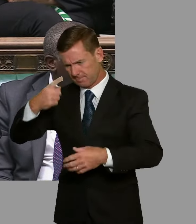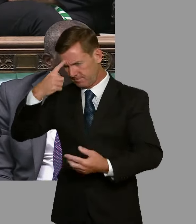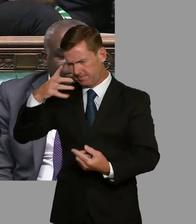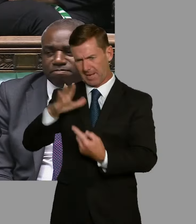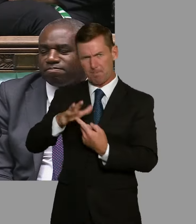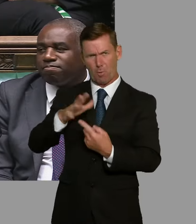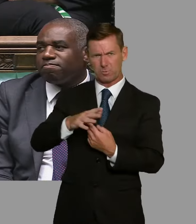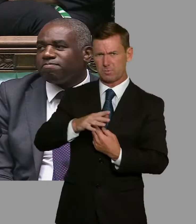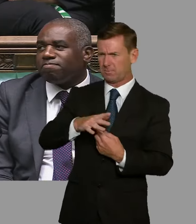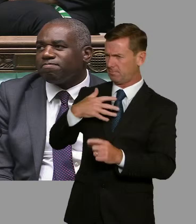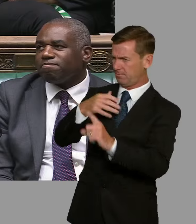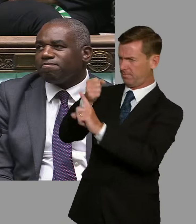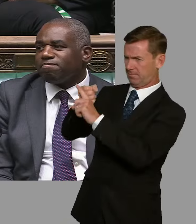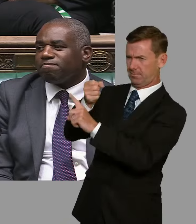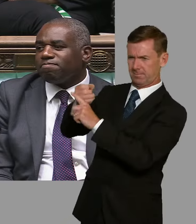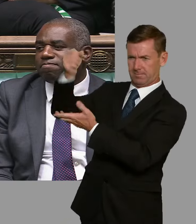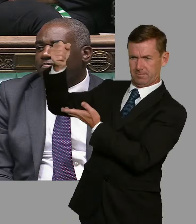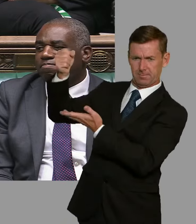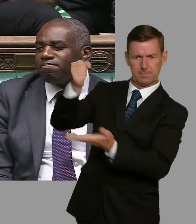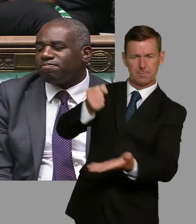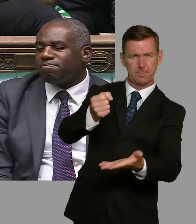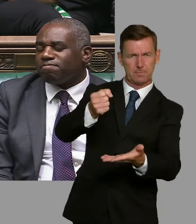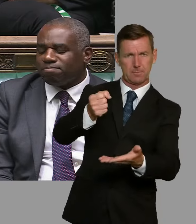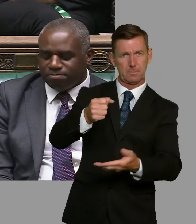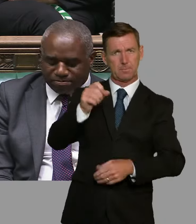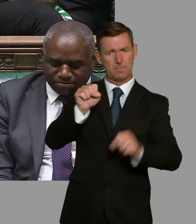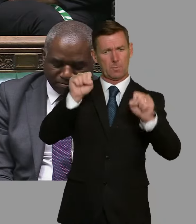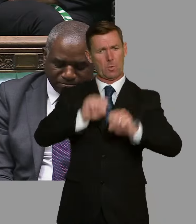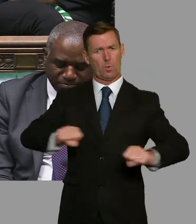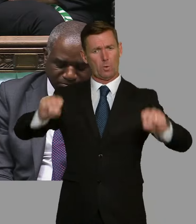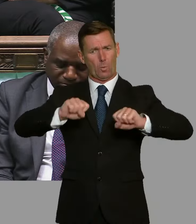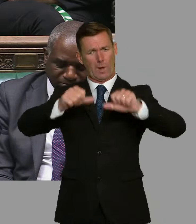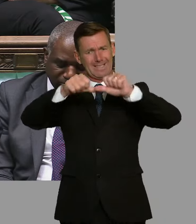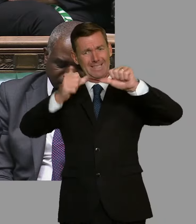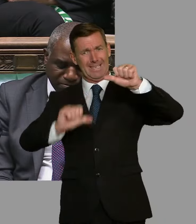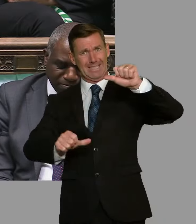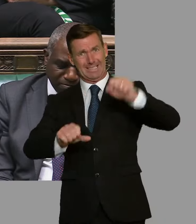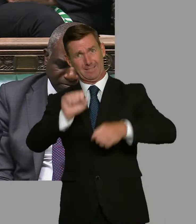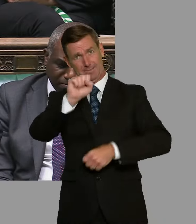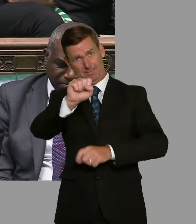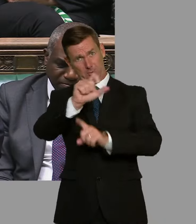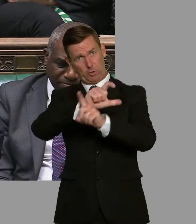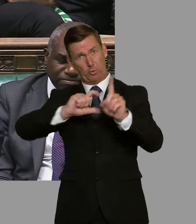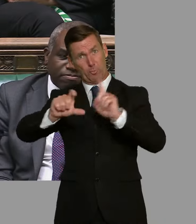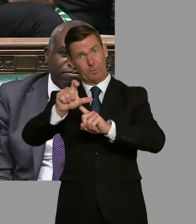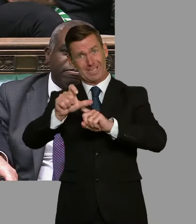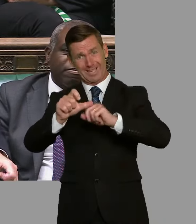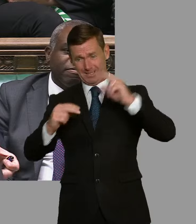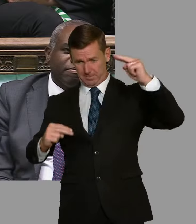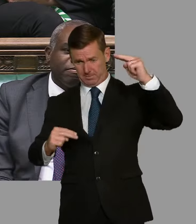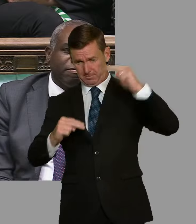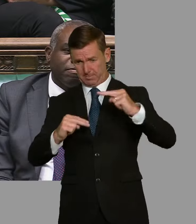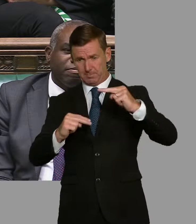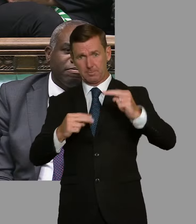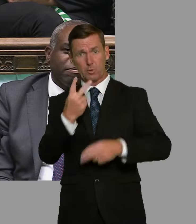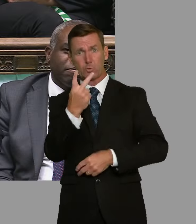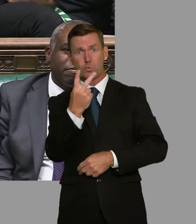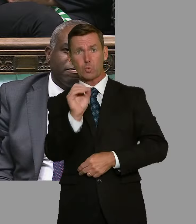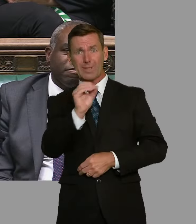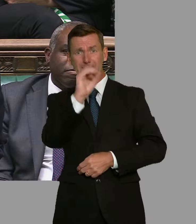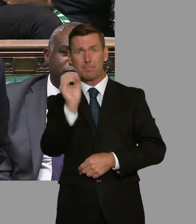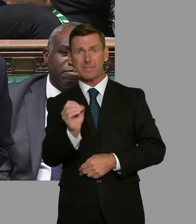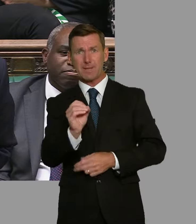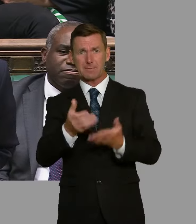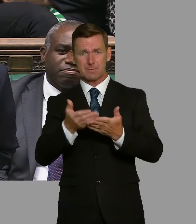lists in his local trust have fallen by a fifth since March 24 because of the investment that we've put into the NHS, which of